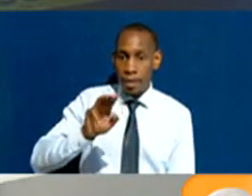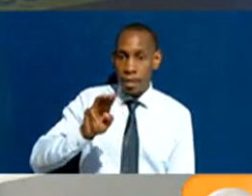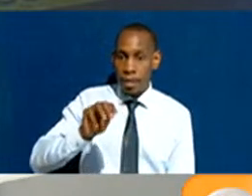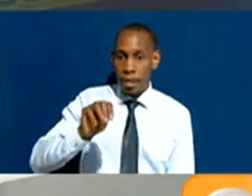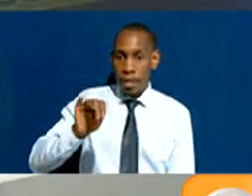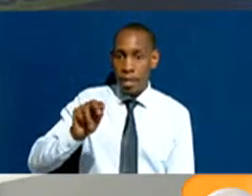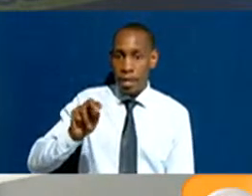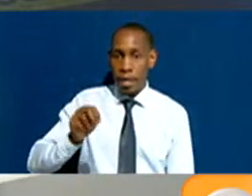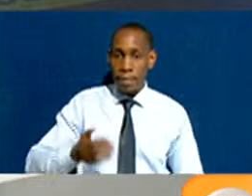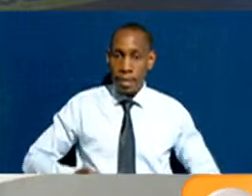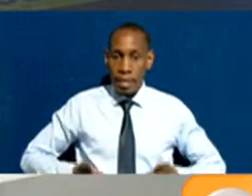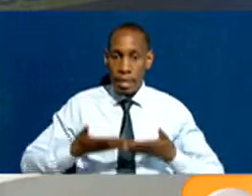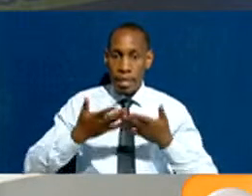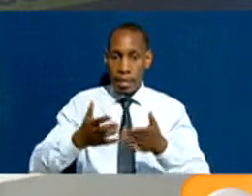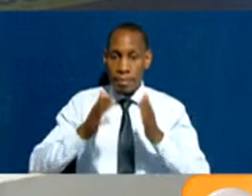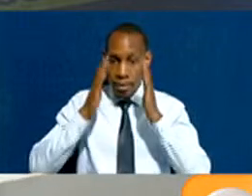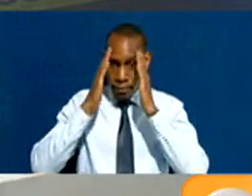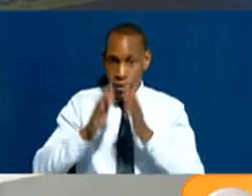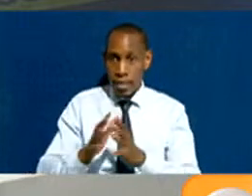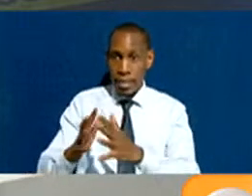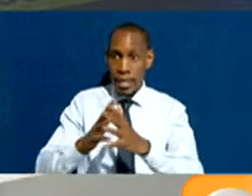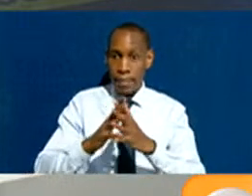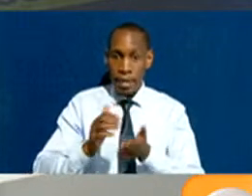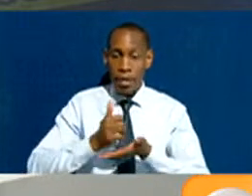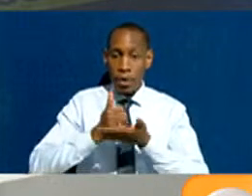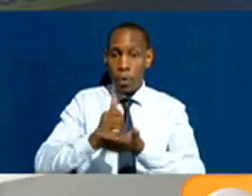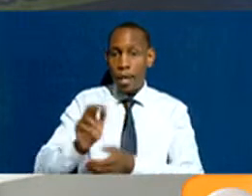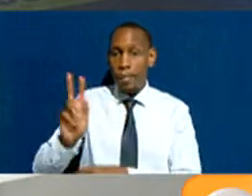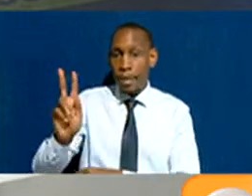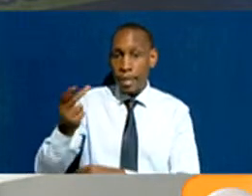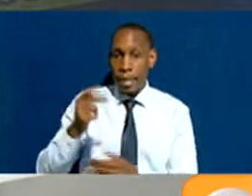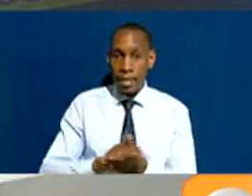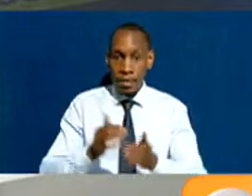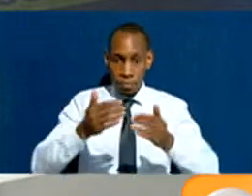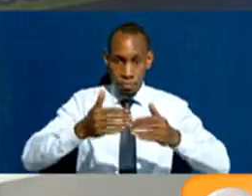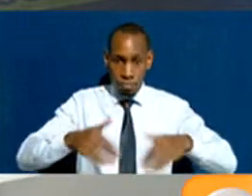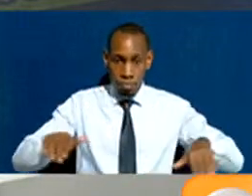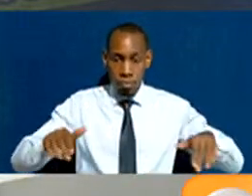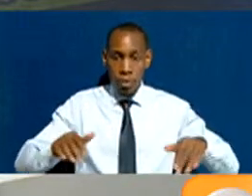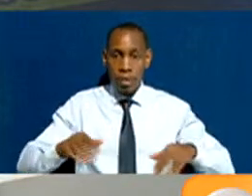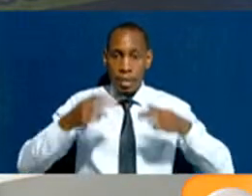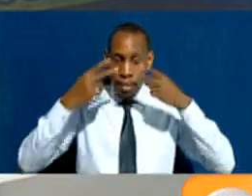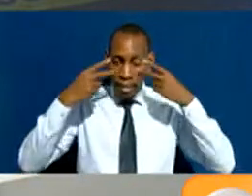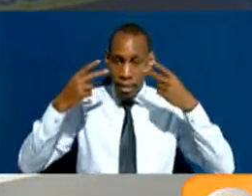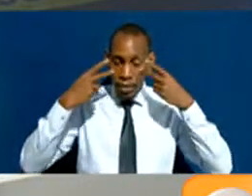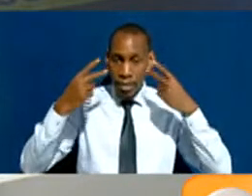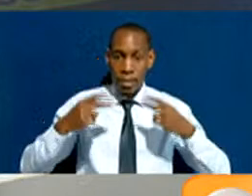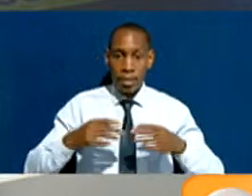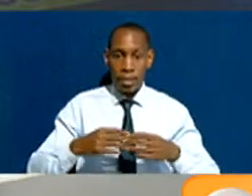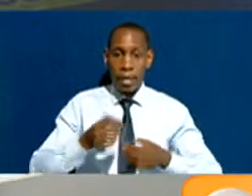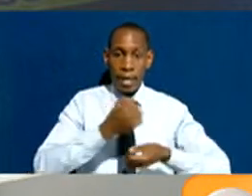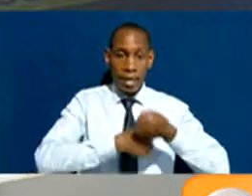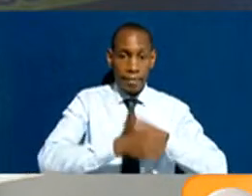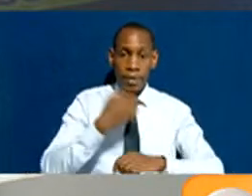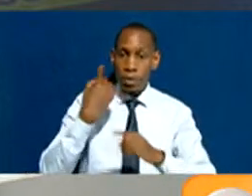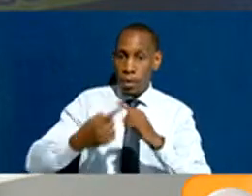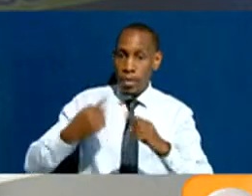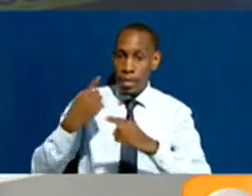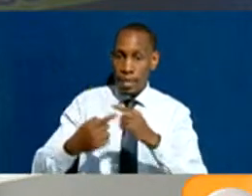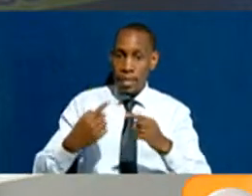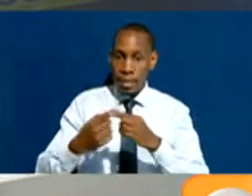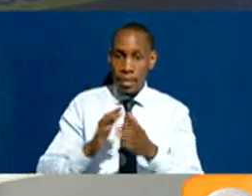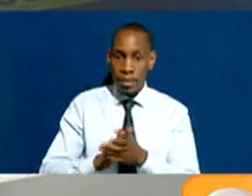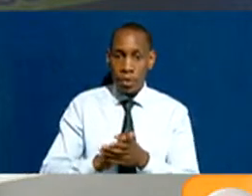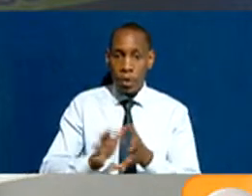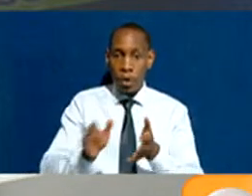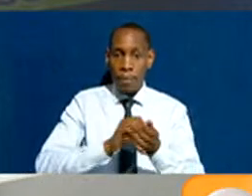the commitment of the United States in helping Kenya neutralize the terrorists who have for years wreaked havoc in